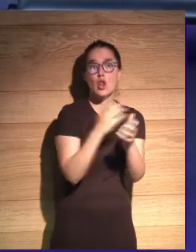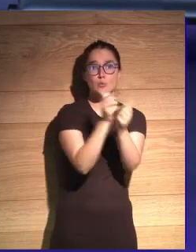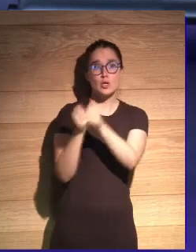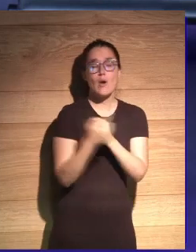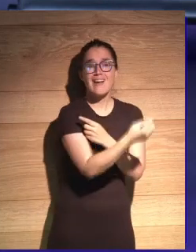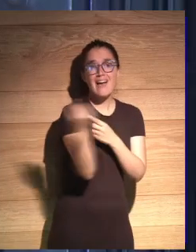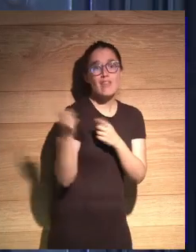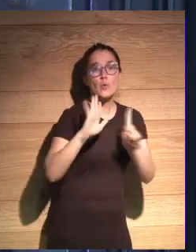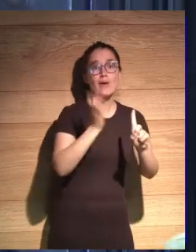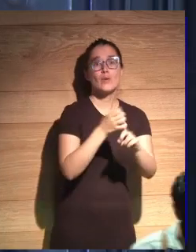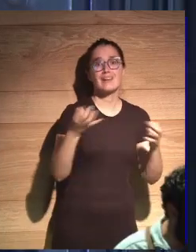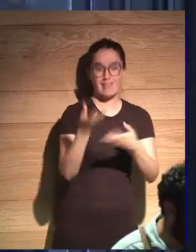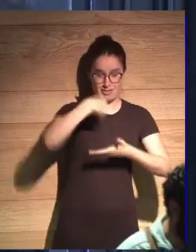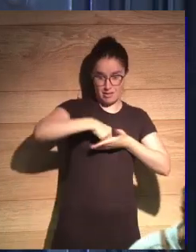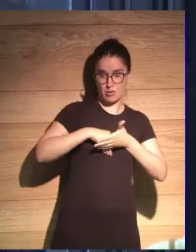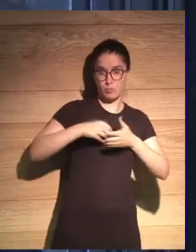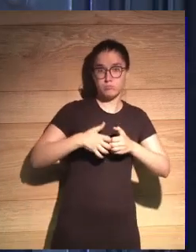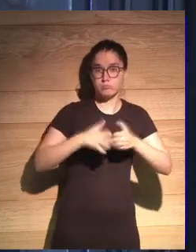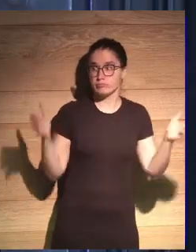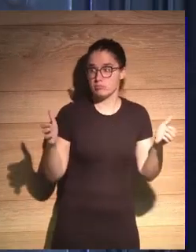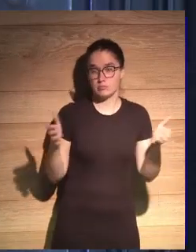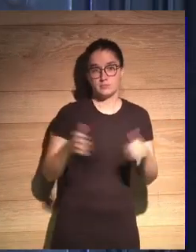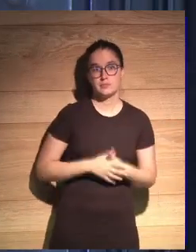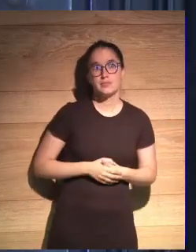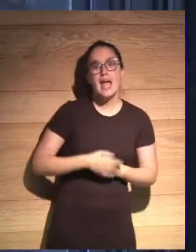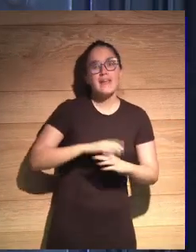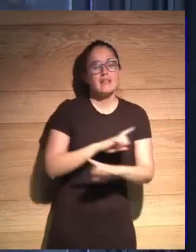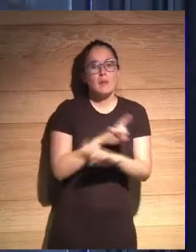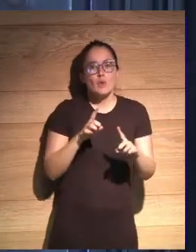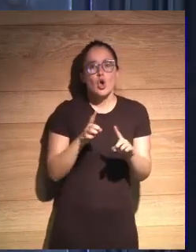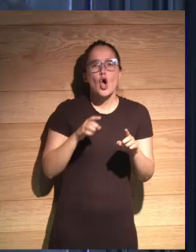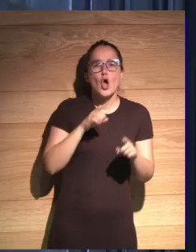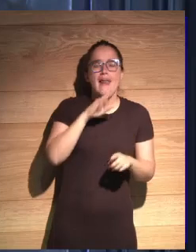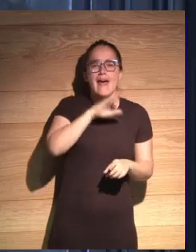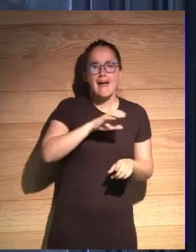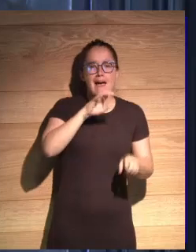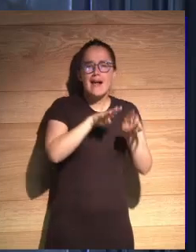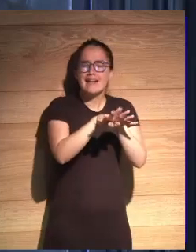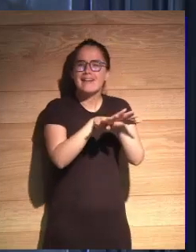games, each one finds only what is in his baggage.